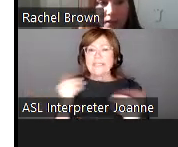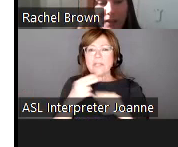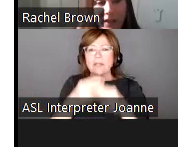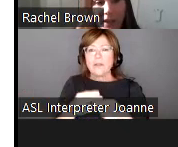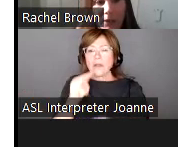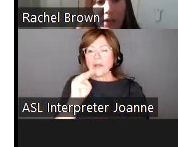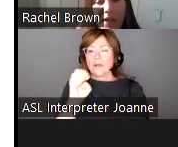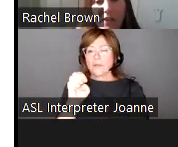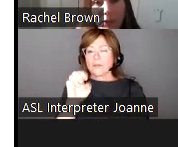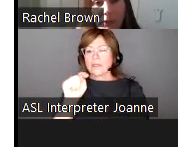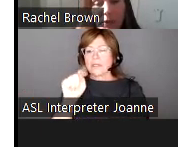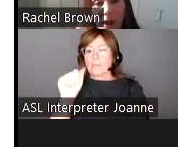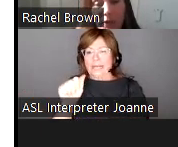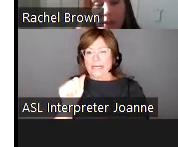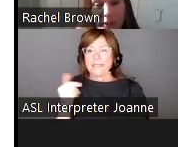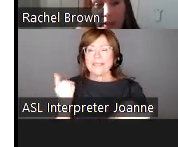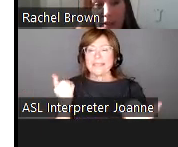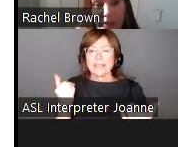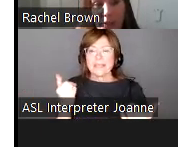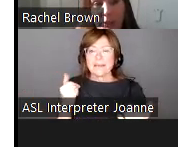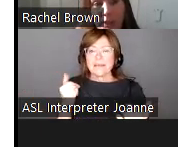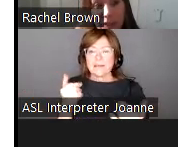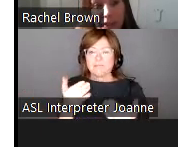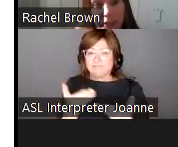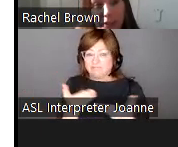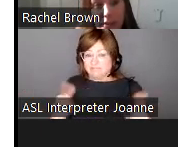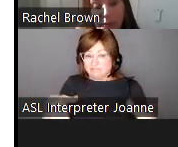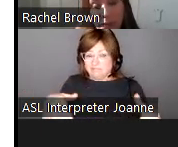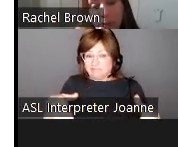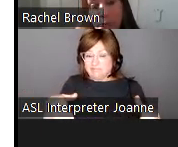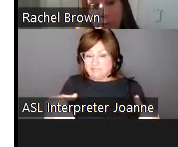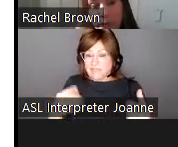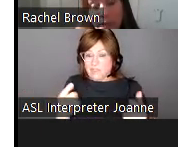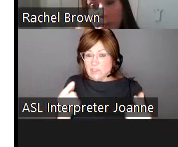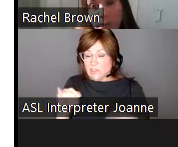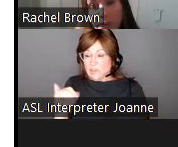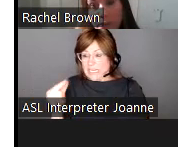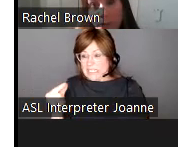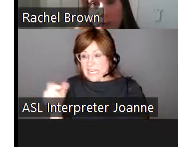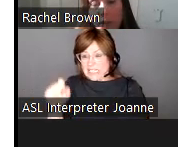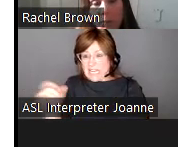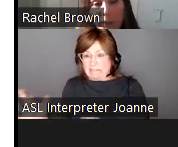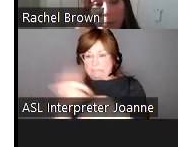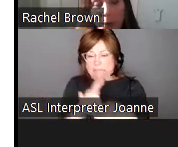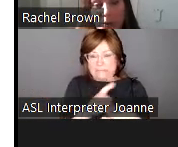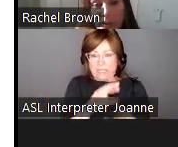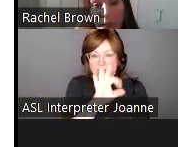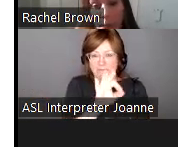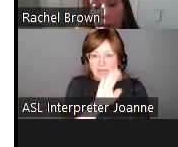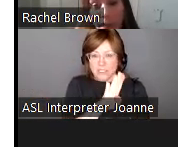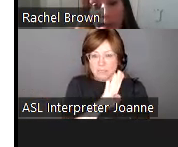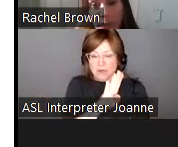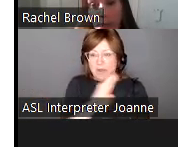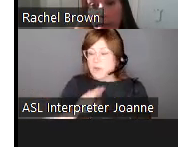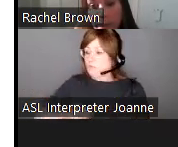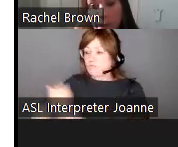Meta now. So if you haven't already done so, you can link your Instagram to your Facebook. So when you post on